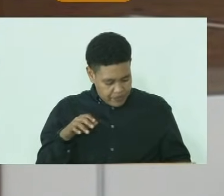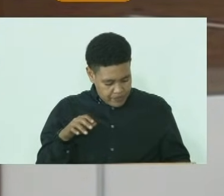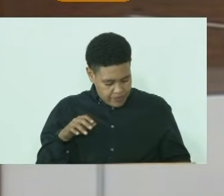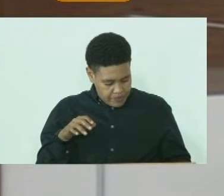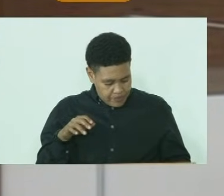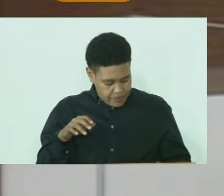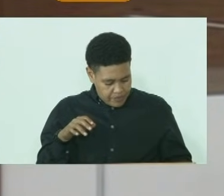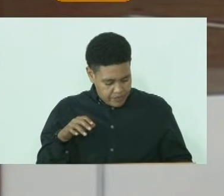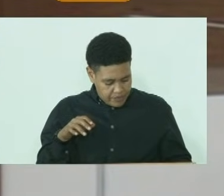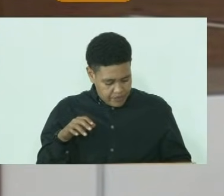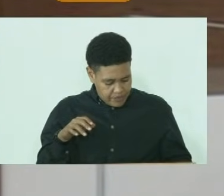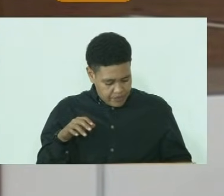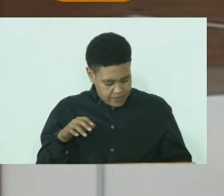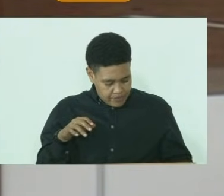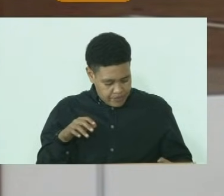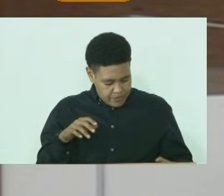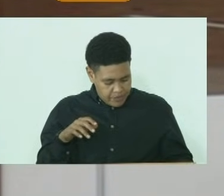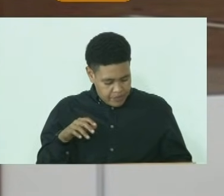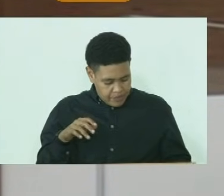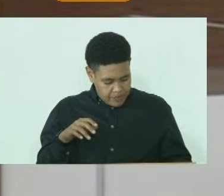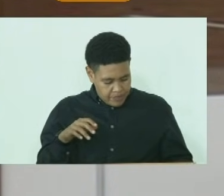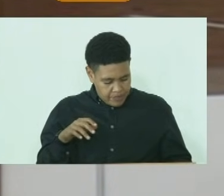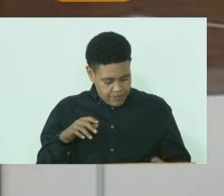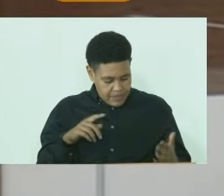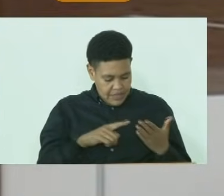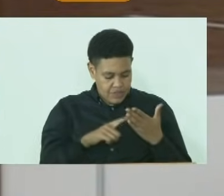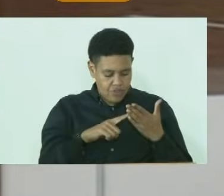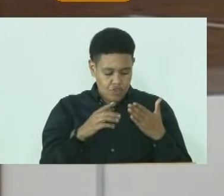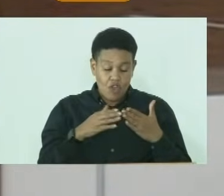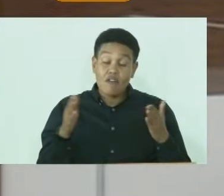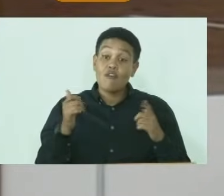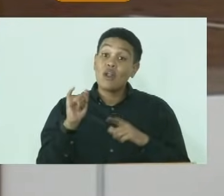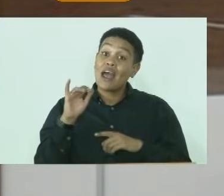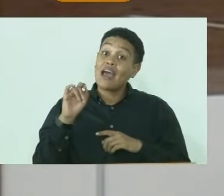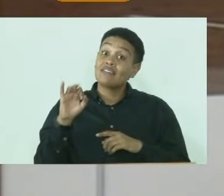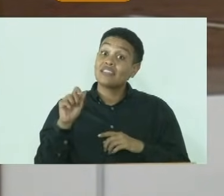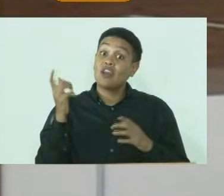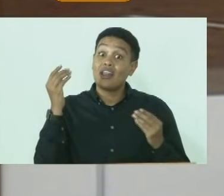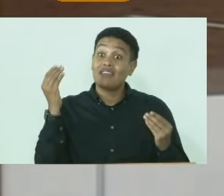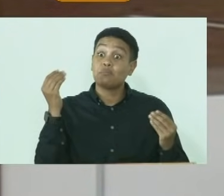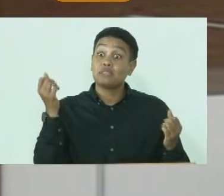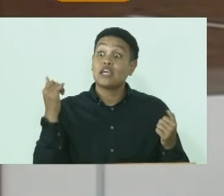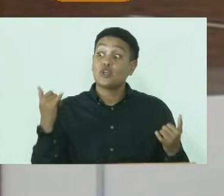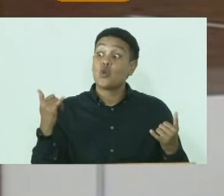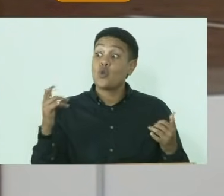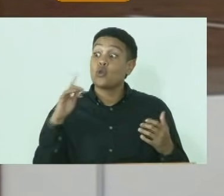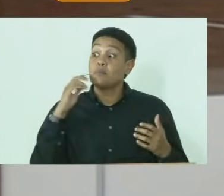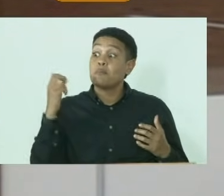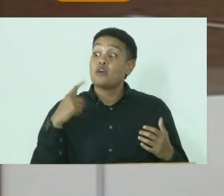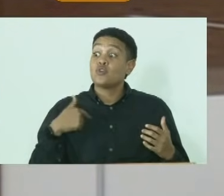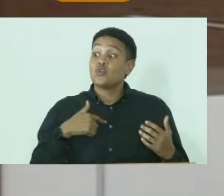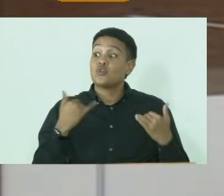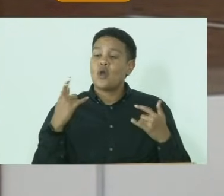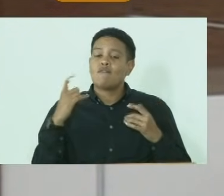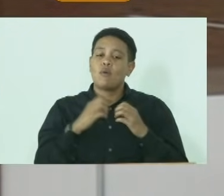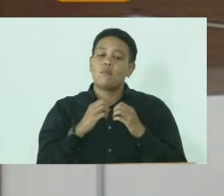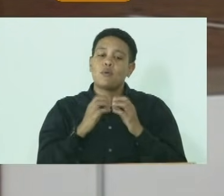discussions unfold. But the IFC has gotten all the information they require from us now, so they are actually to come back to us now. We have one more